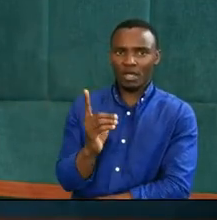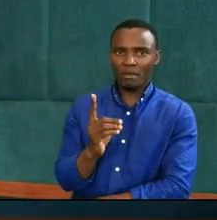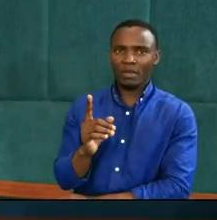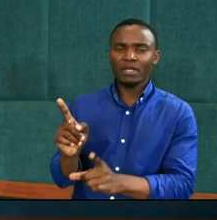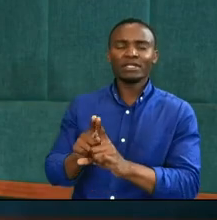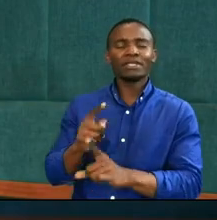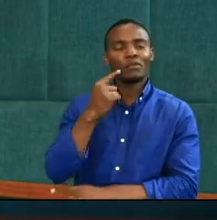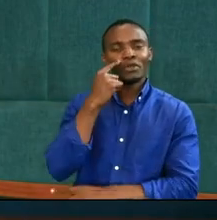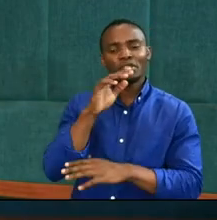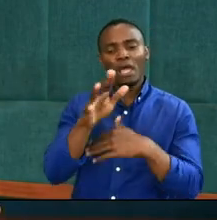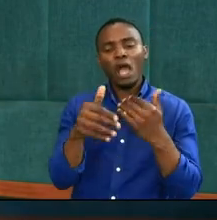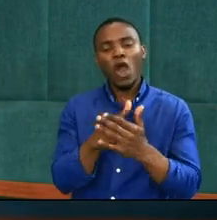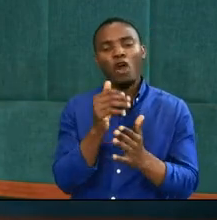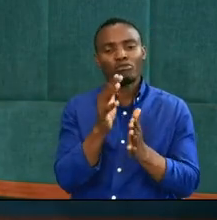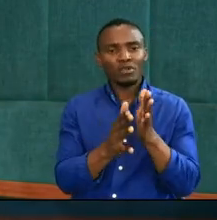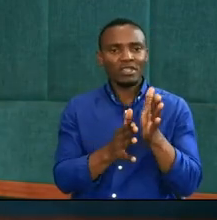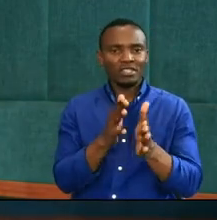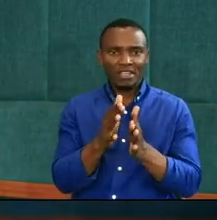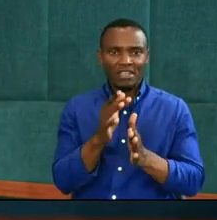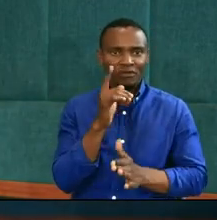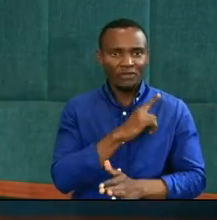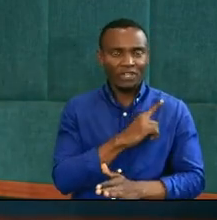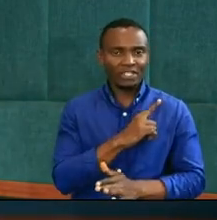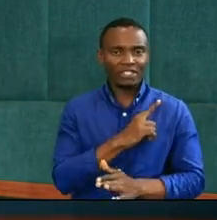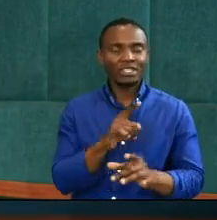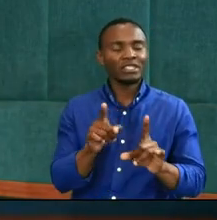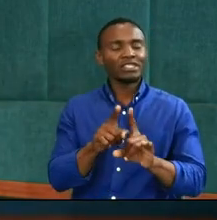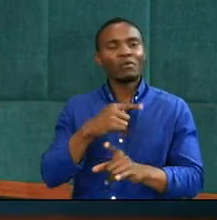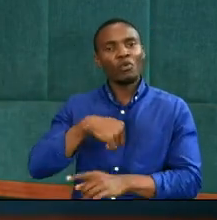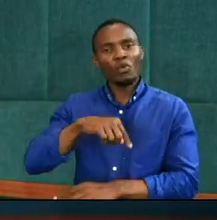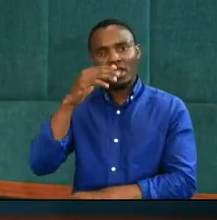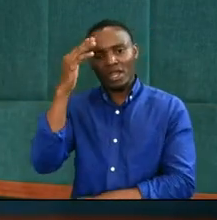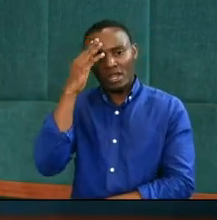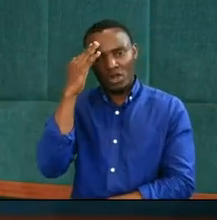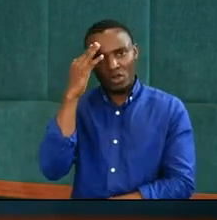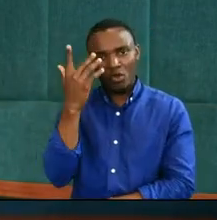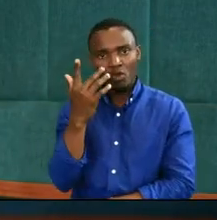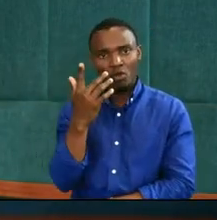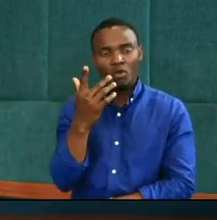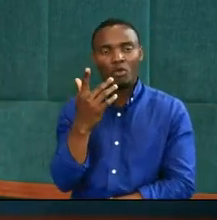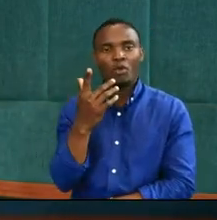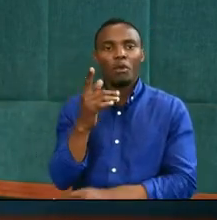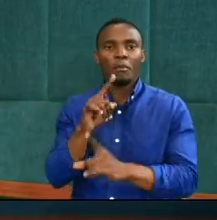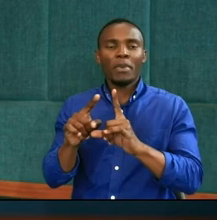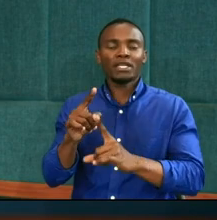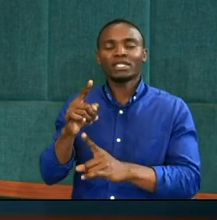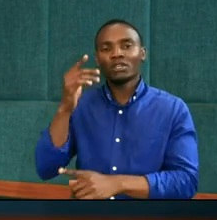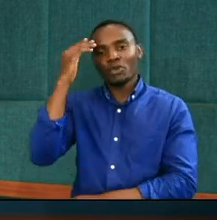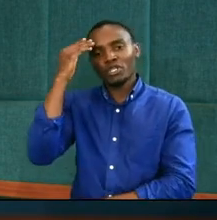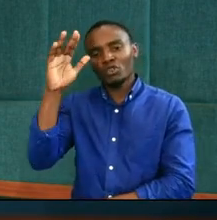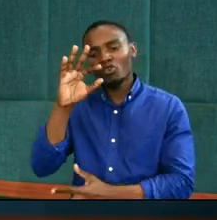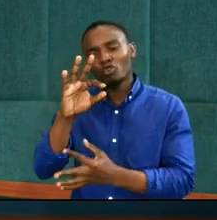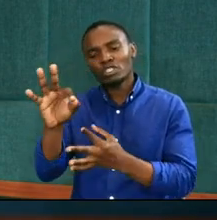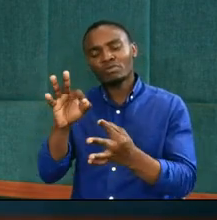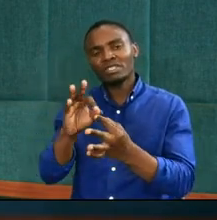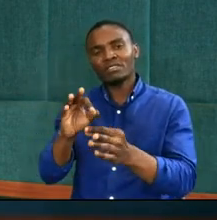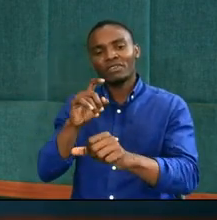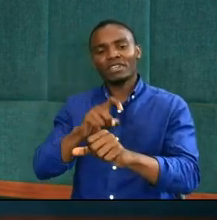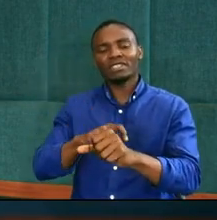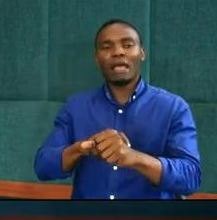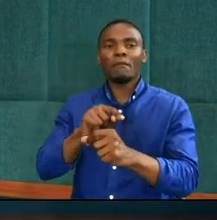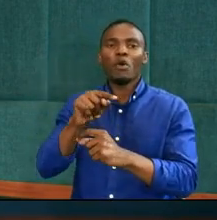we see all the signs around, and we know he must, we do not know exactly